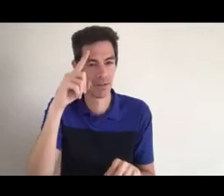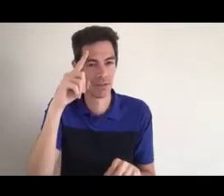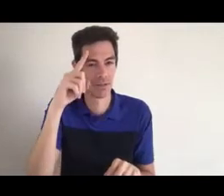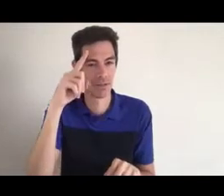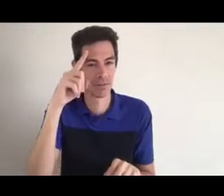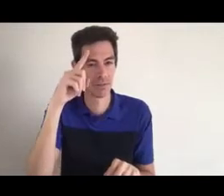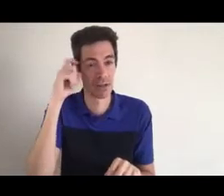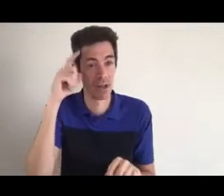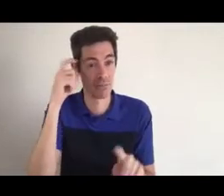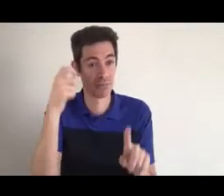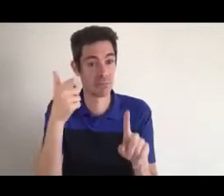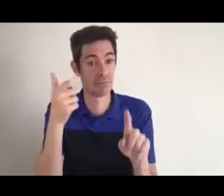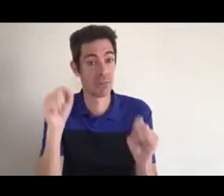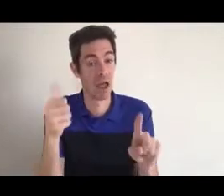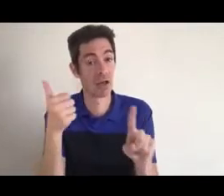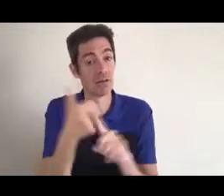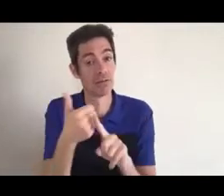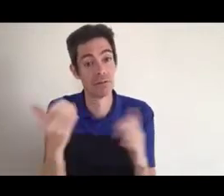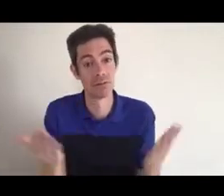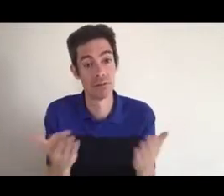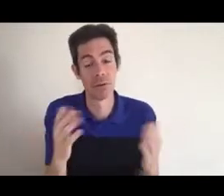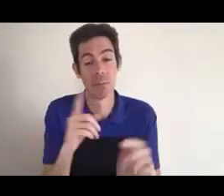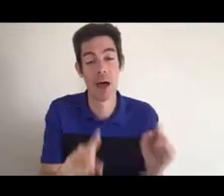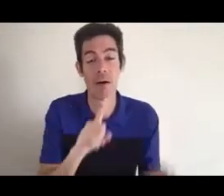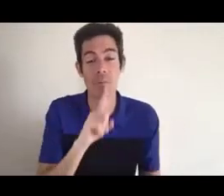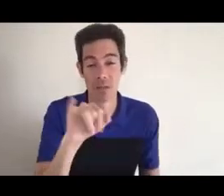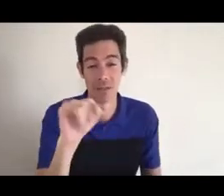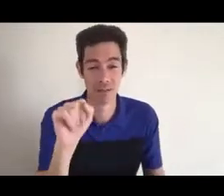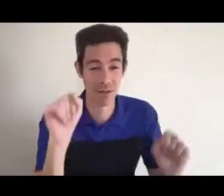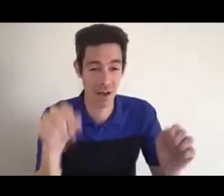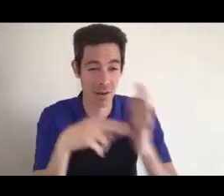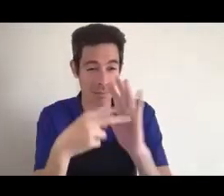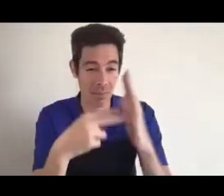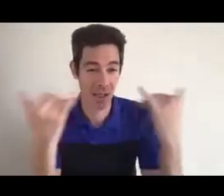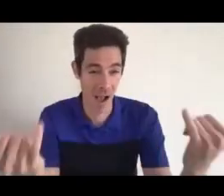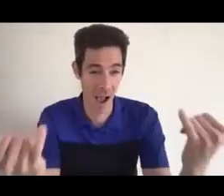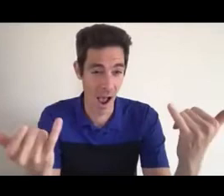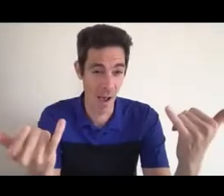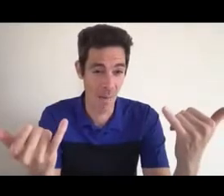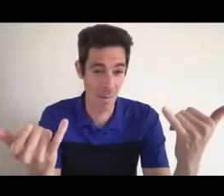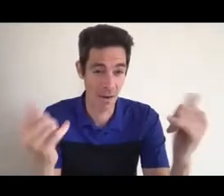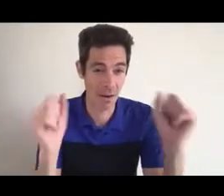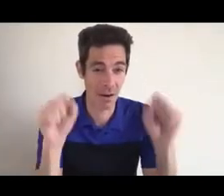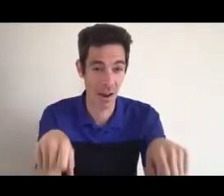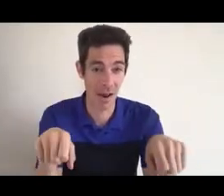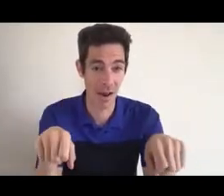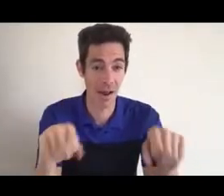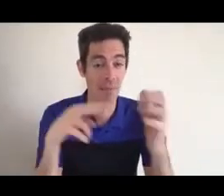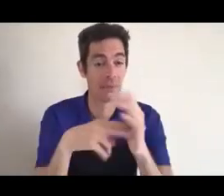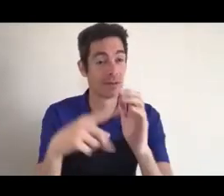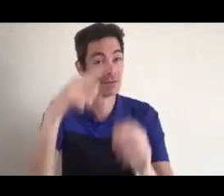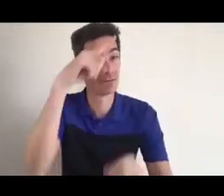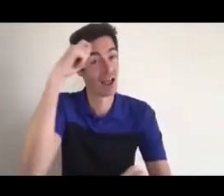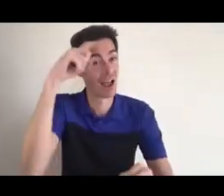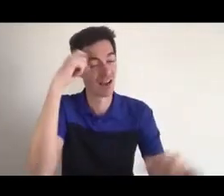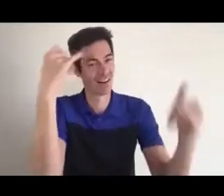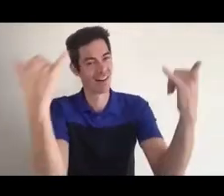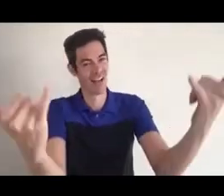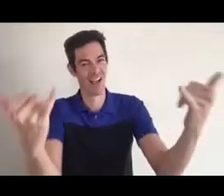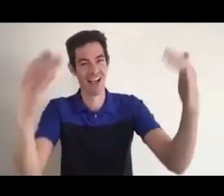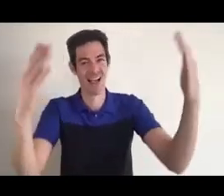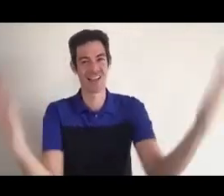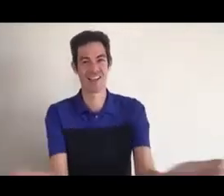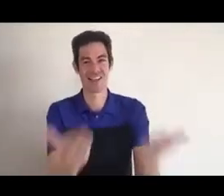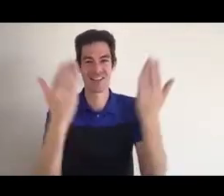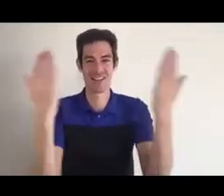As I was looking at this, you can say summer itself is here, but is can mean now.